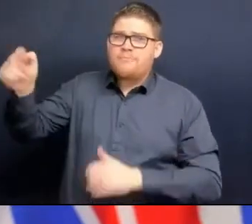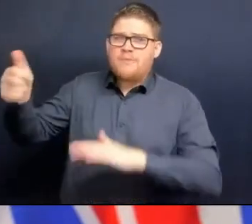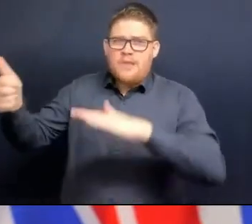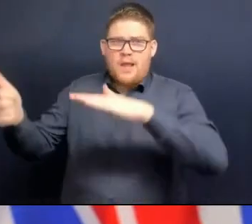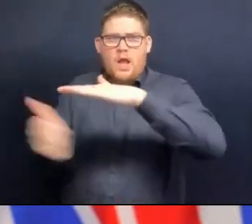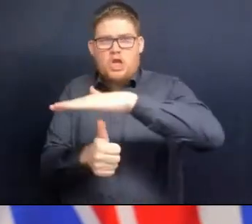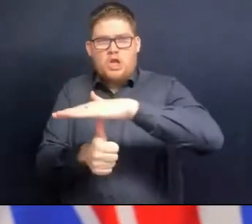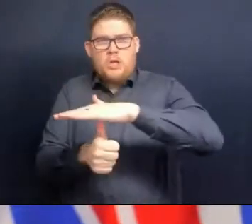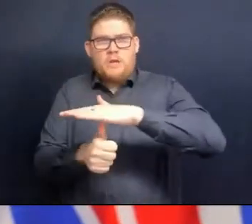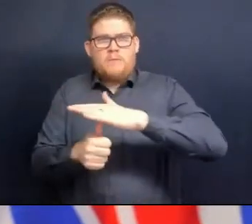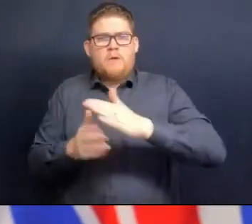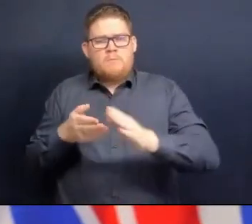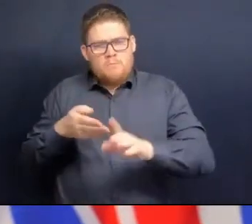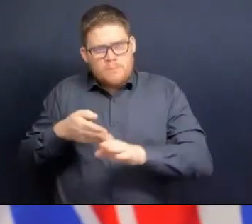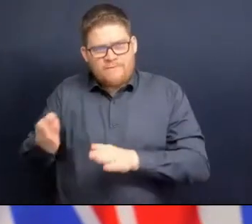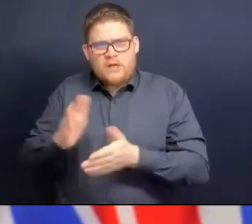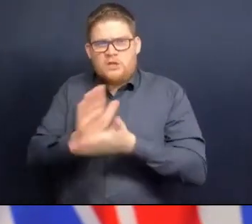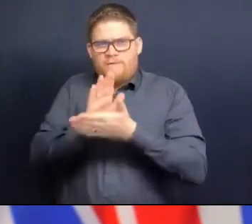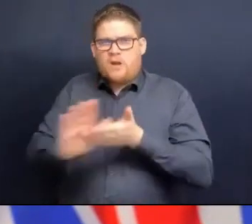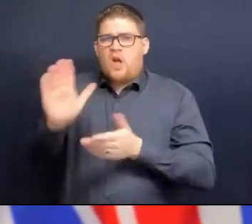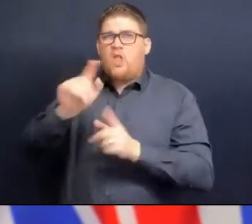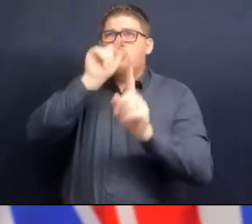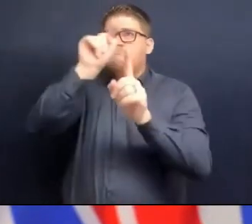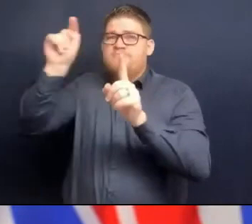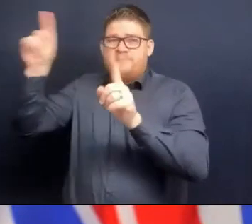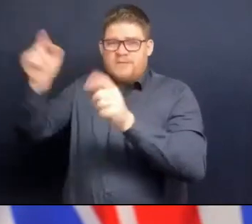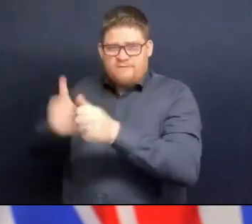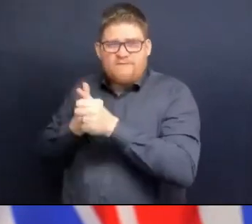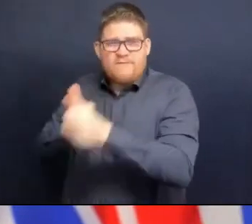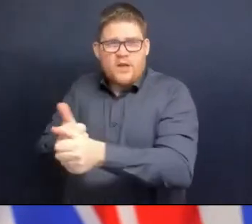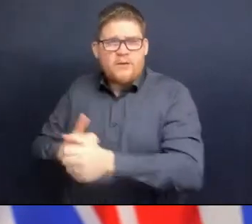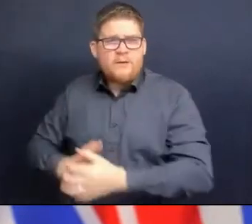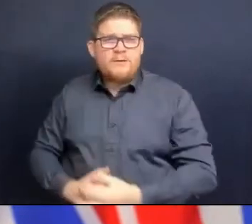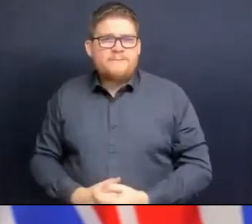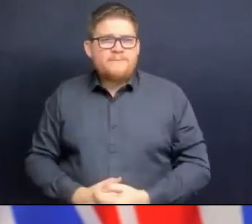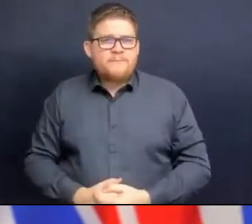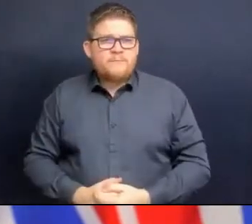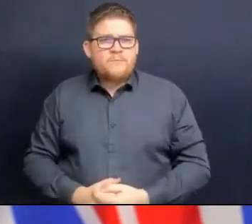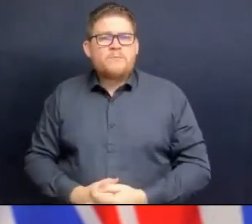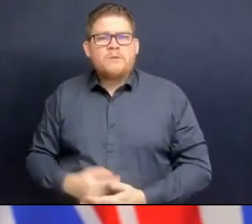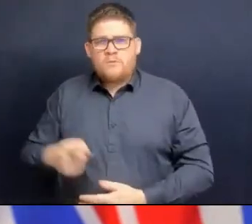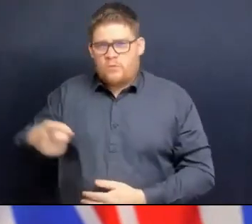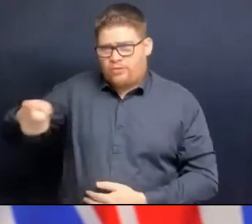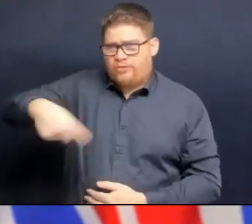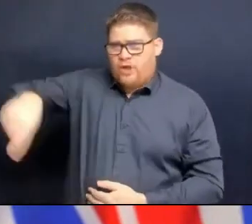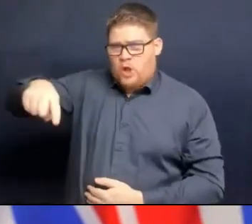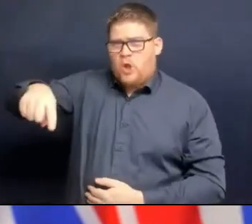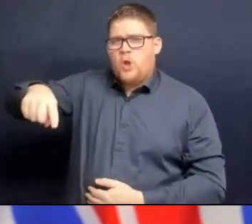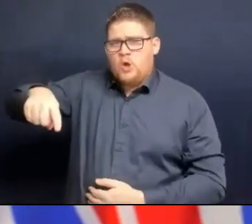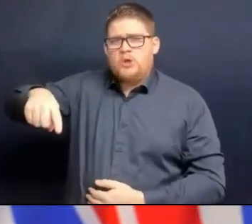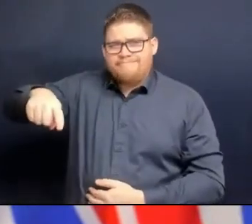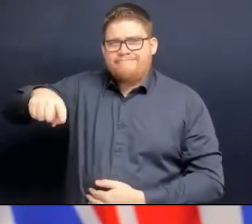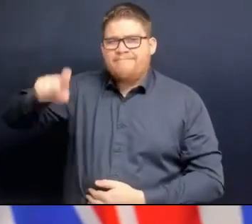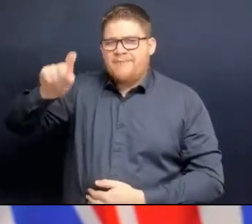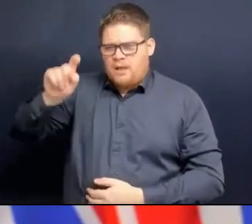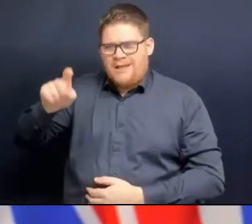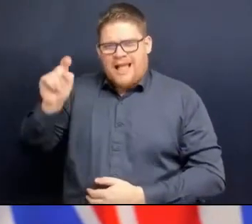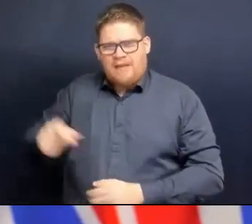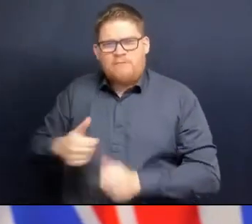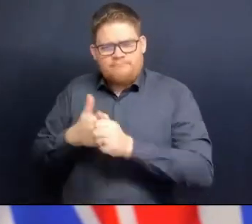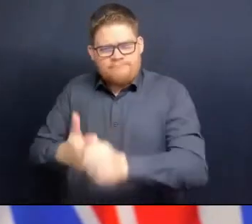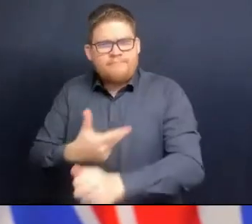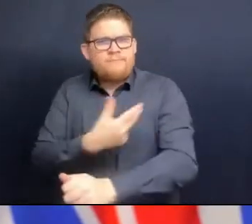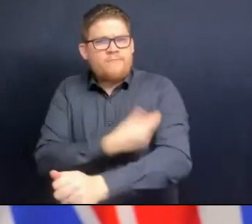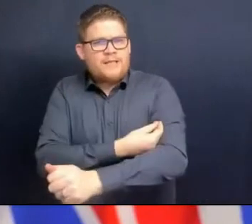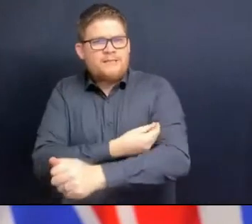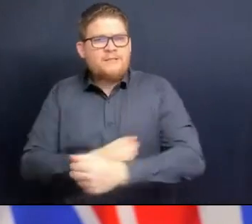members of health professional colleges already and have already are dealing with the vaccine requirements. So this is the additional,